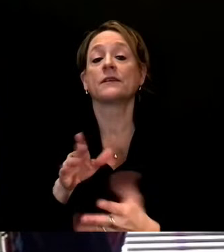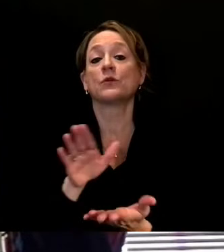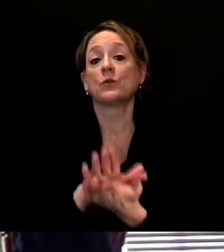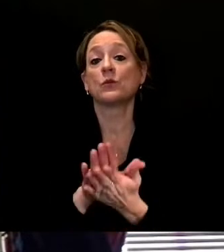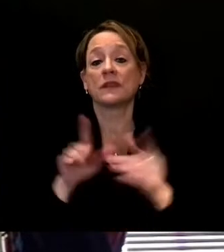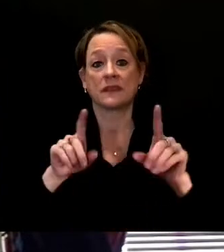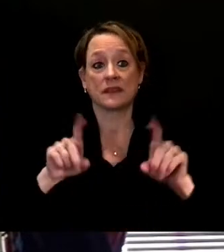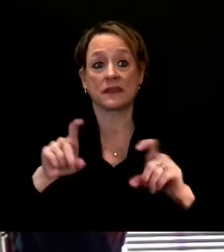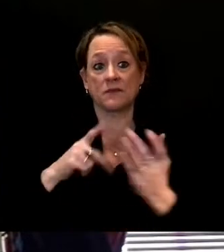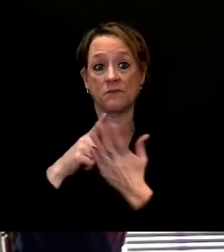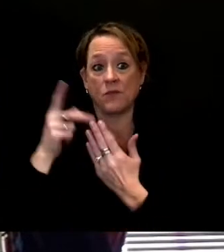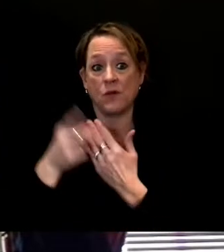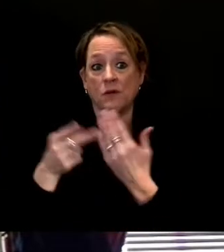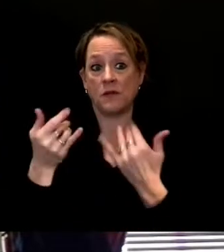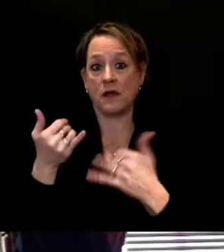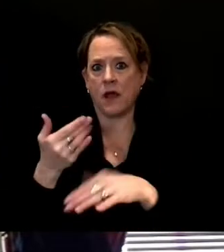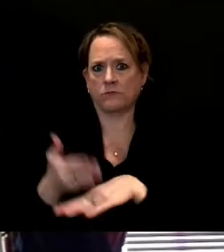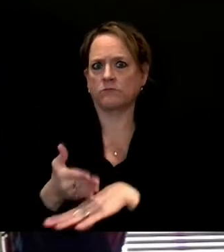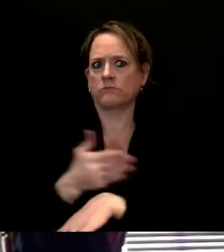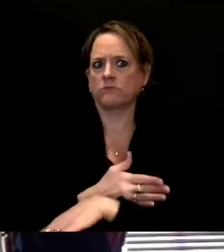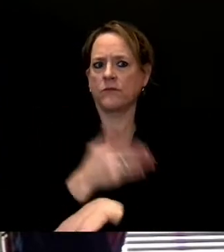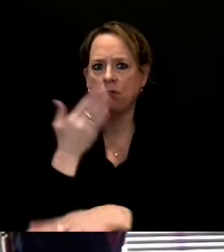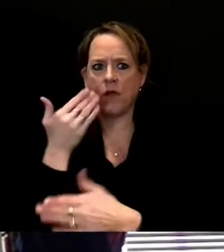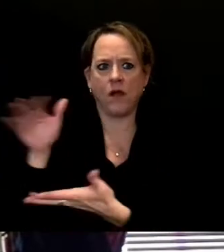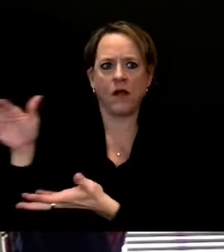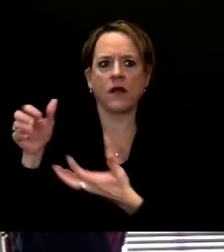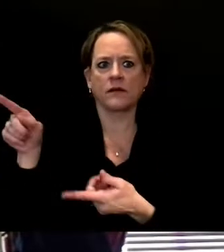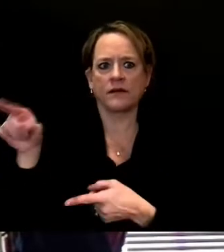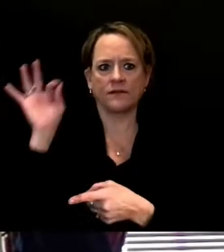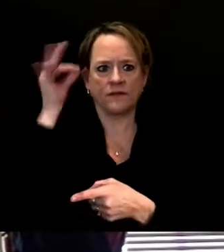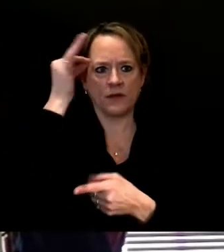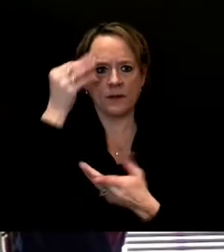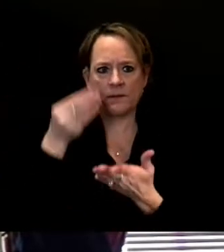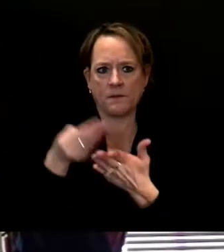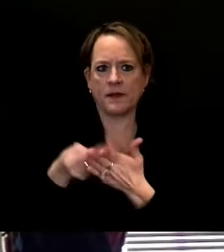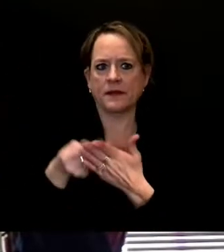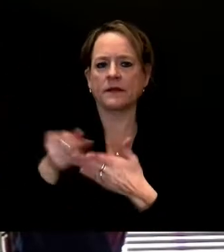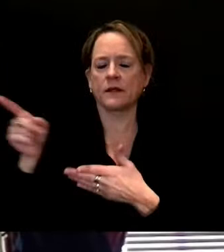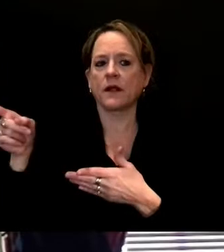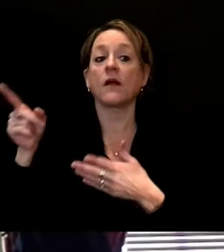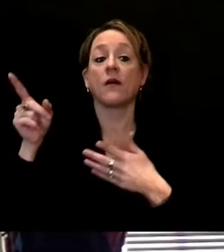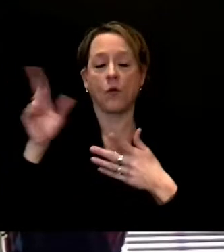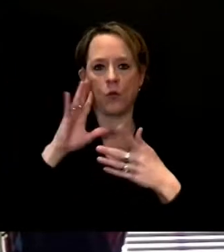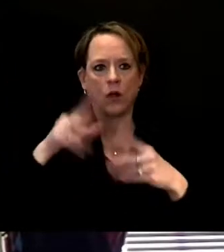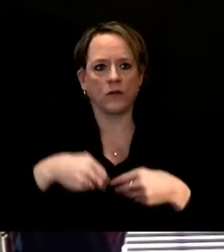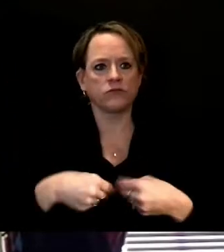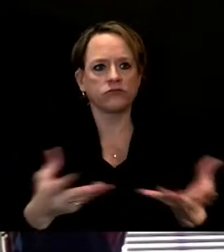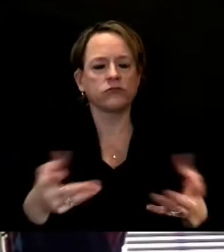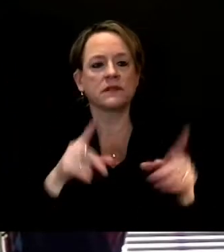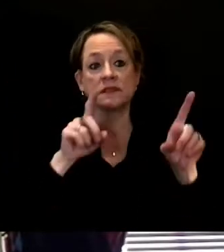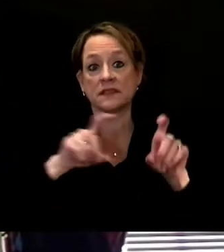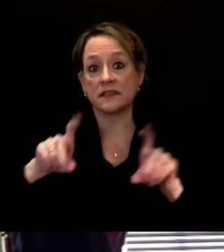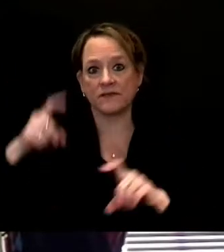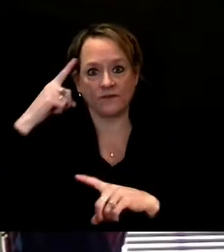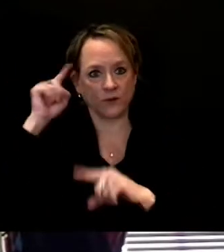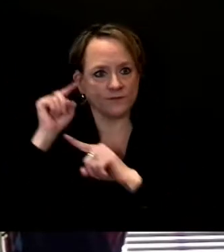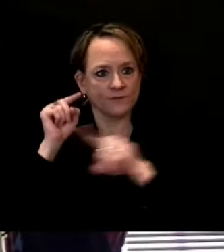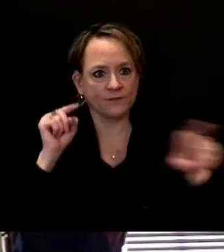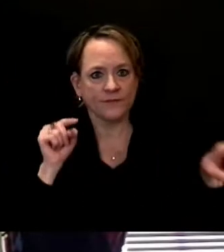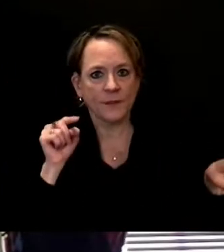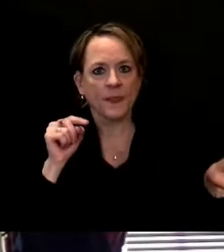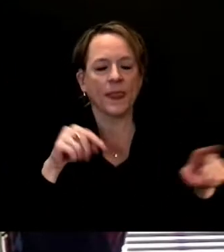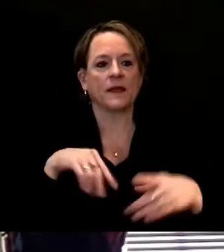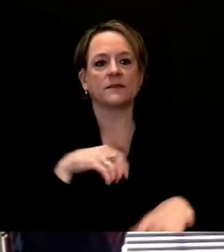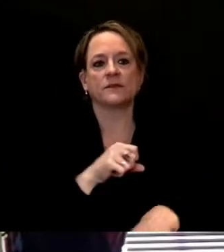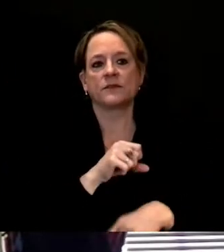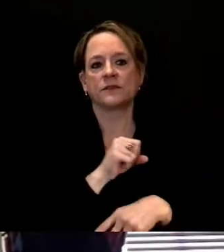and flexible testing for teachers, staff, students, and their families. Testing remains a critical component of slowing